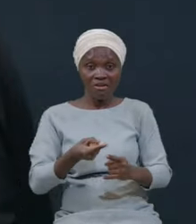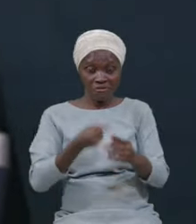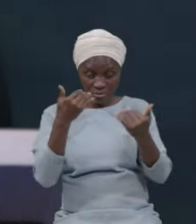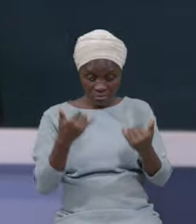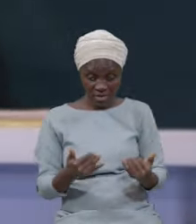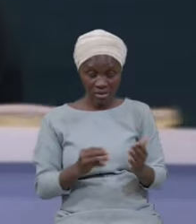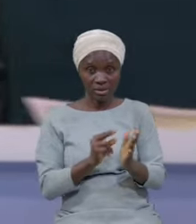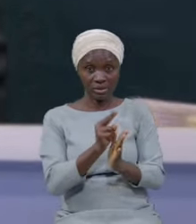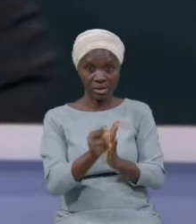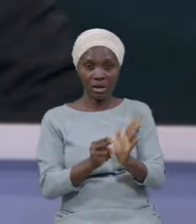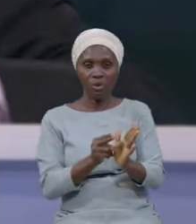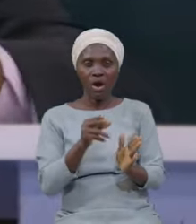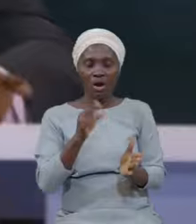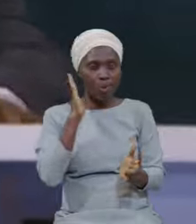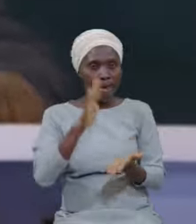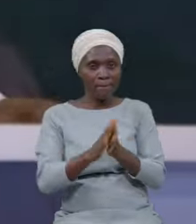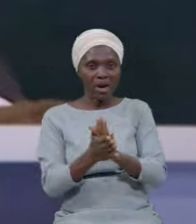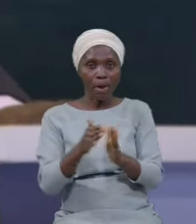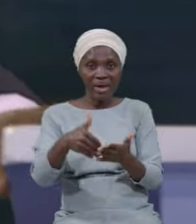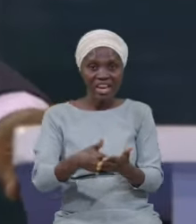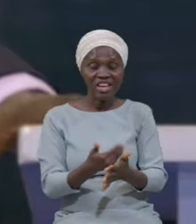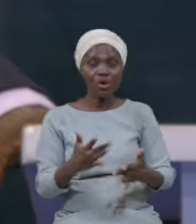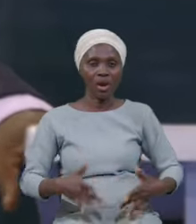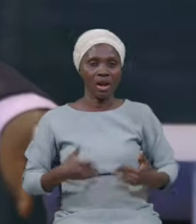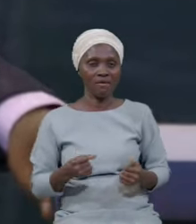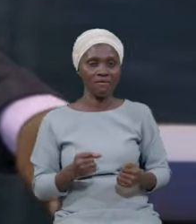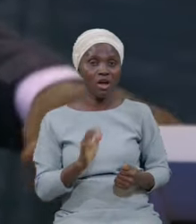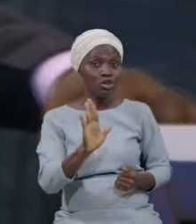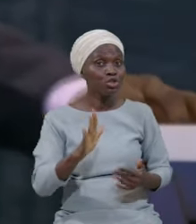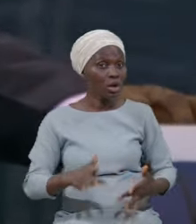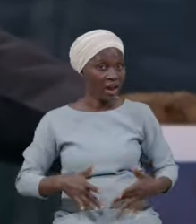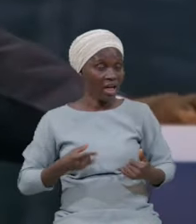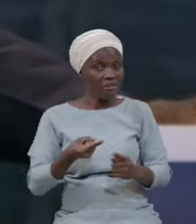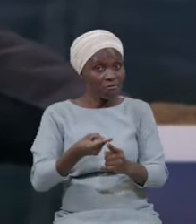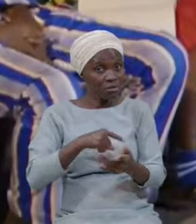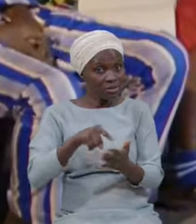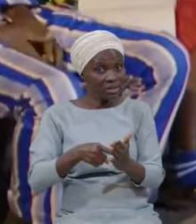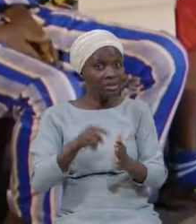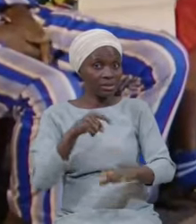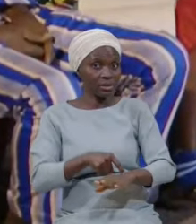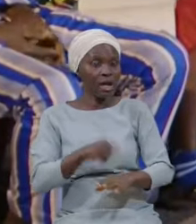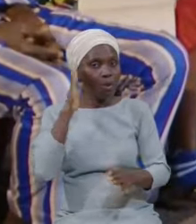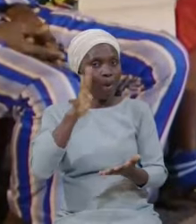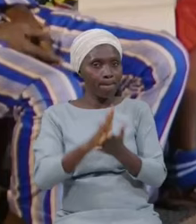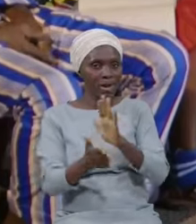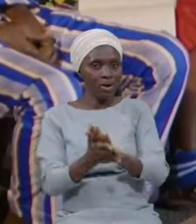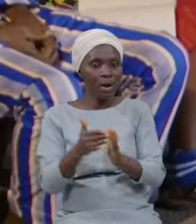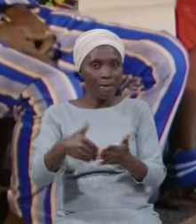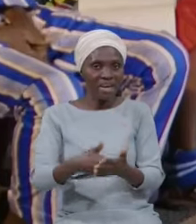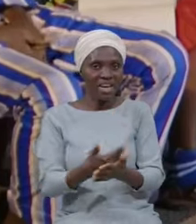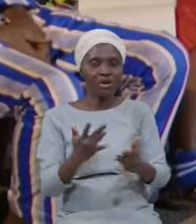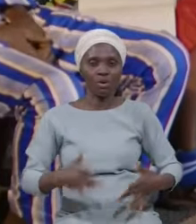life. Your life from this hour will become a new life. A new